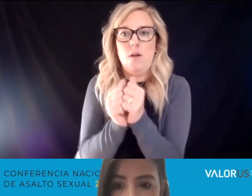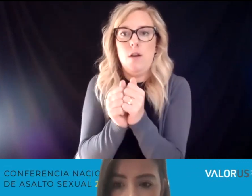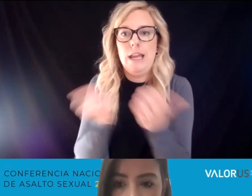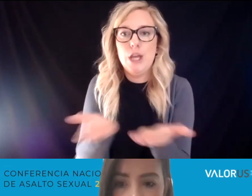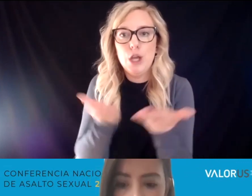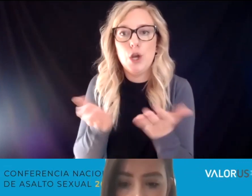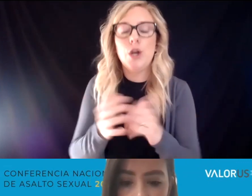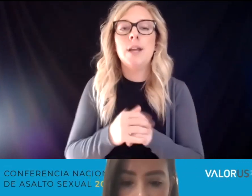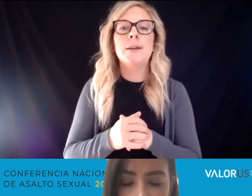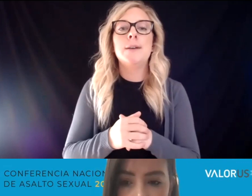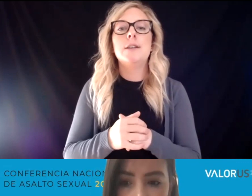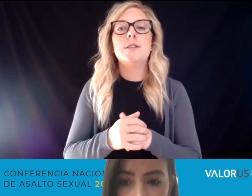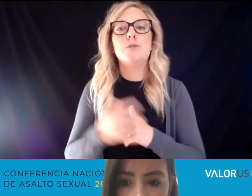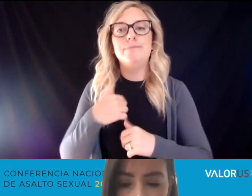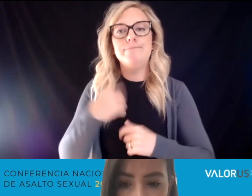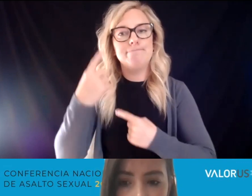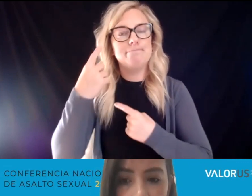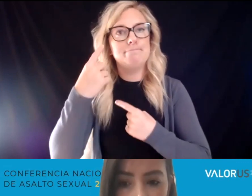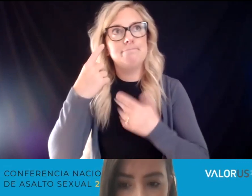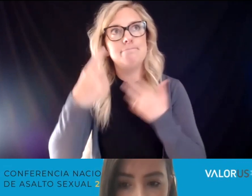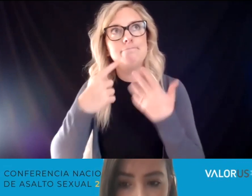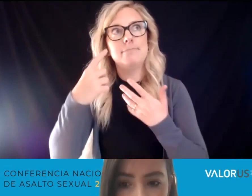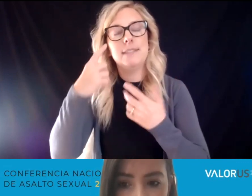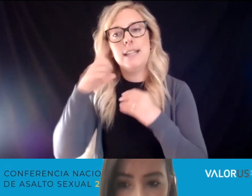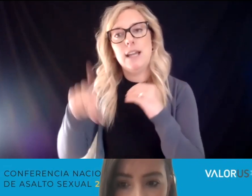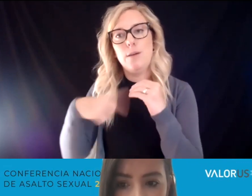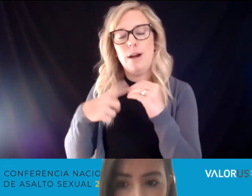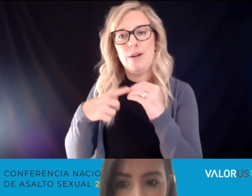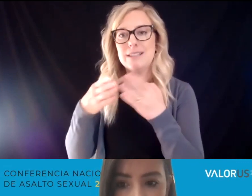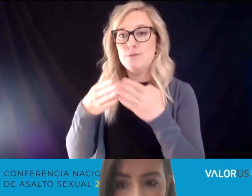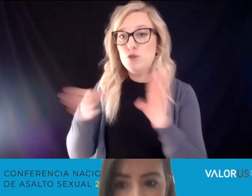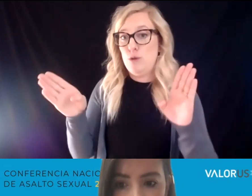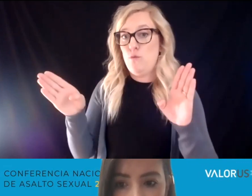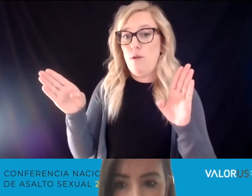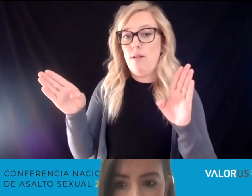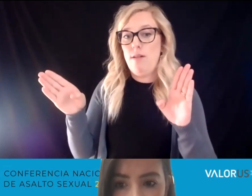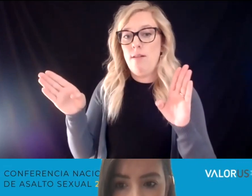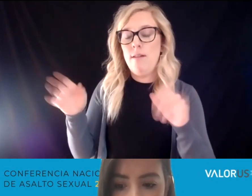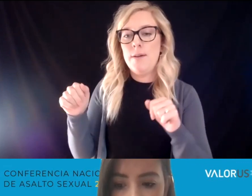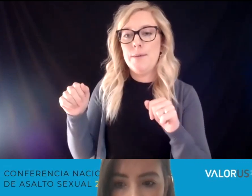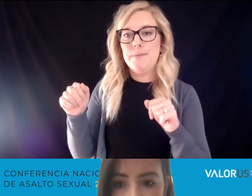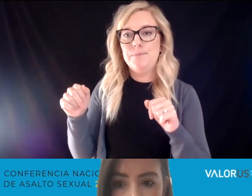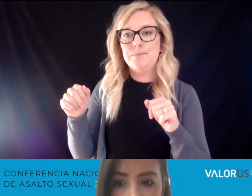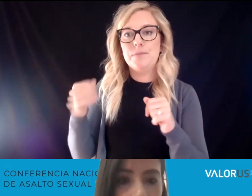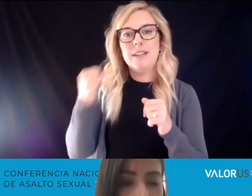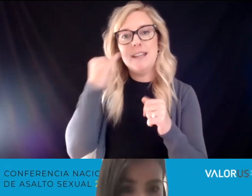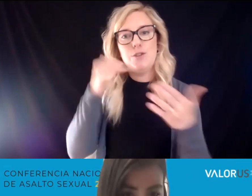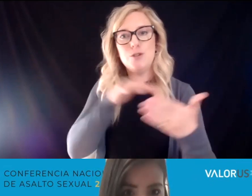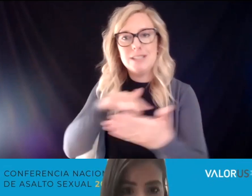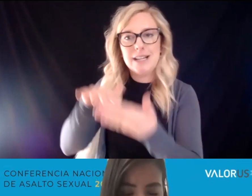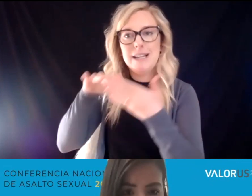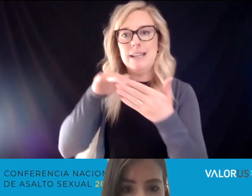in, as a general outlook to, when studying faith communities,